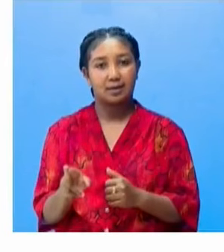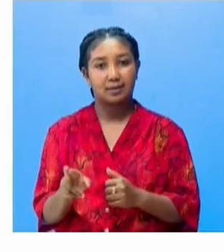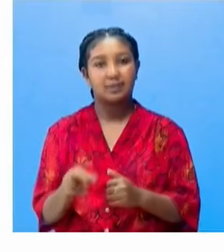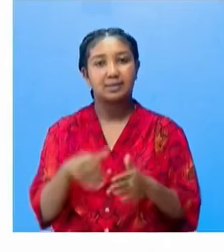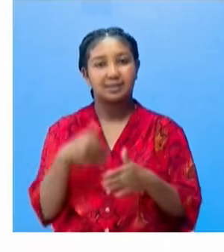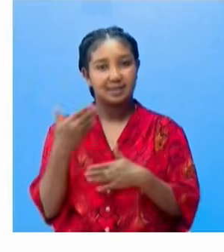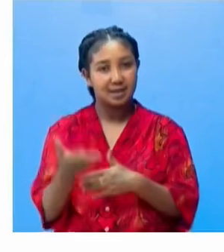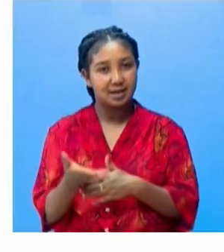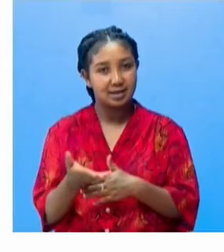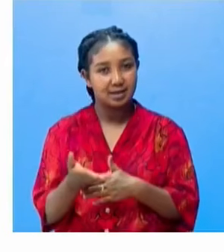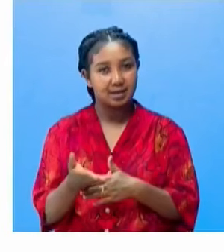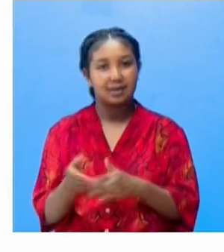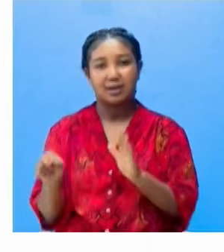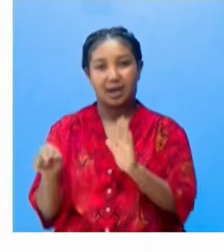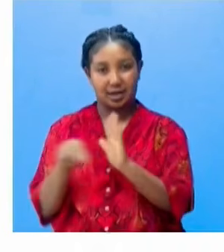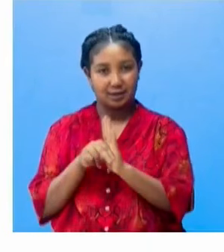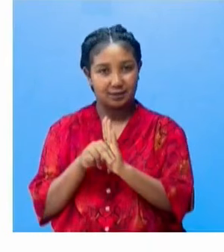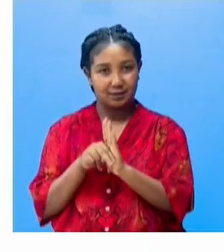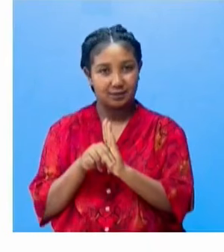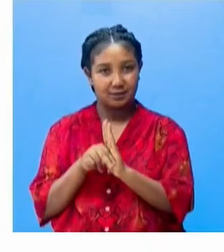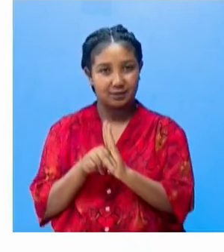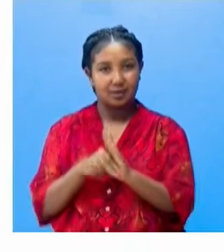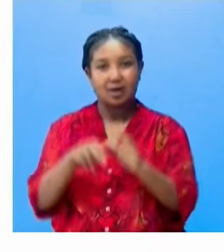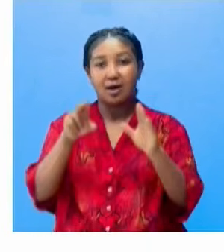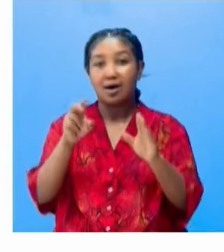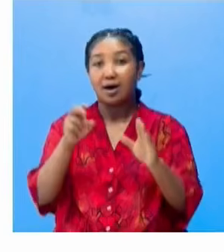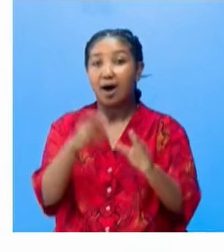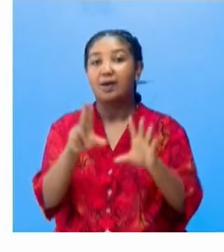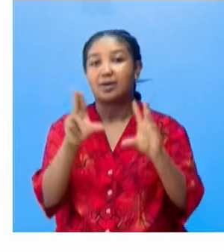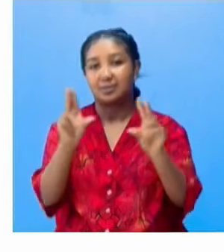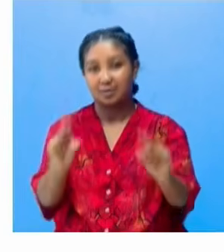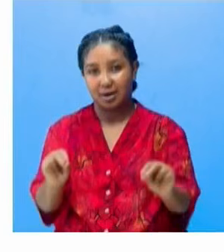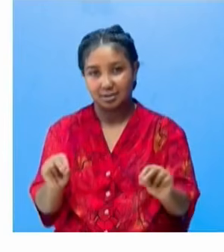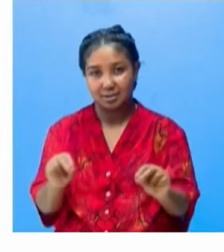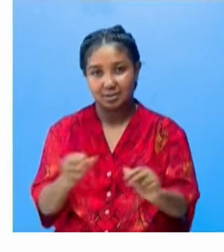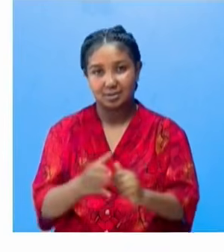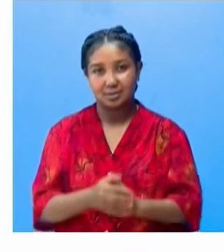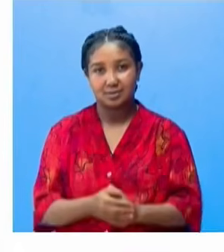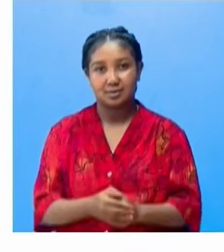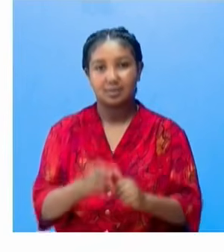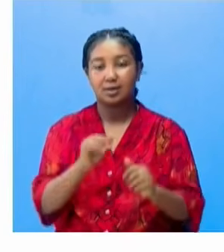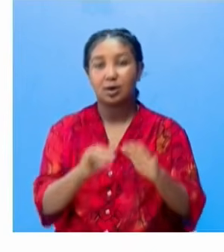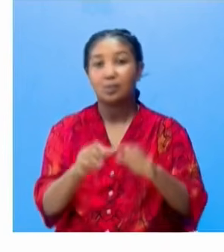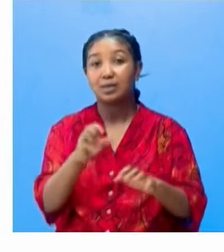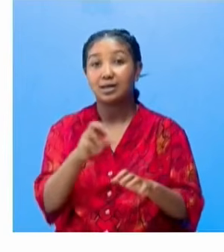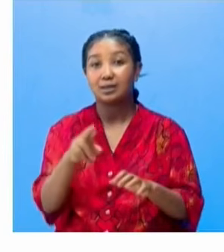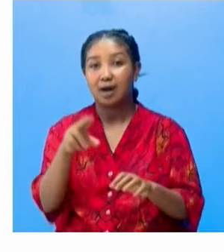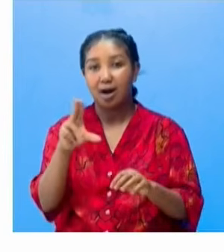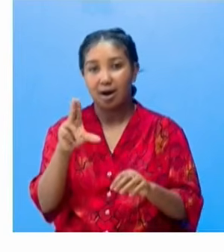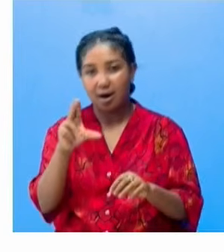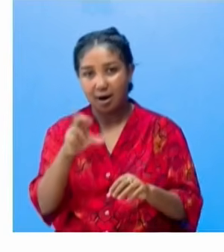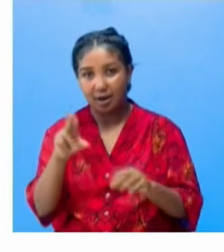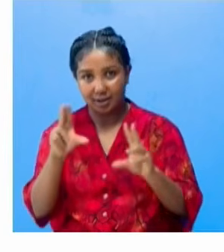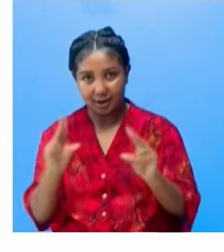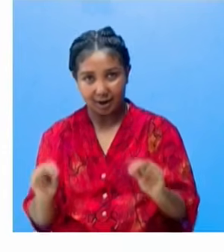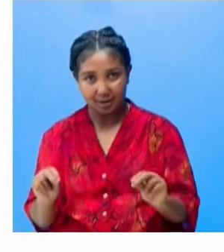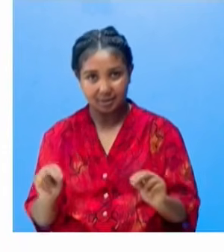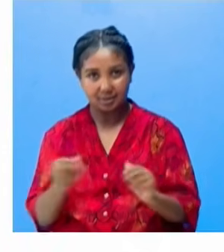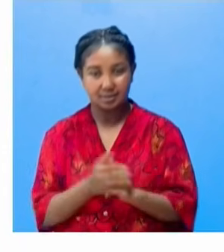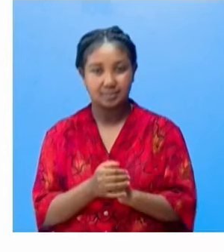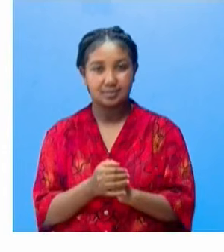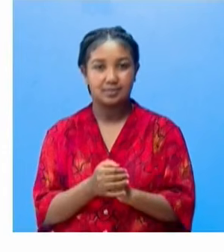then it's also negative, are not. Yes? The computers are not,